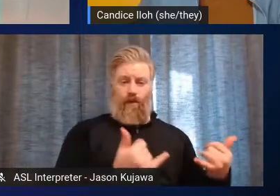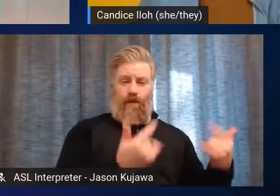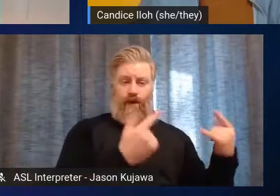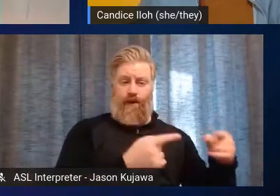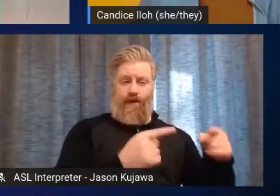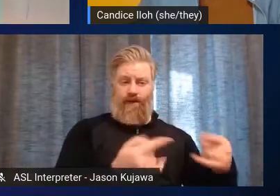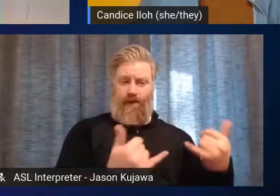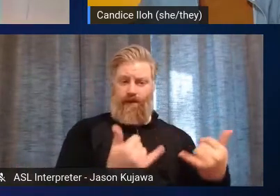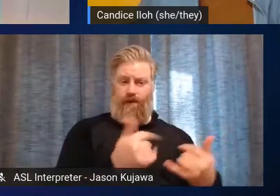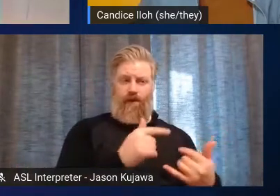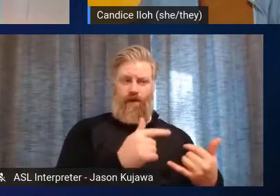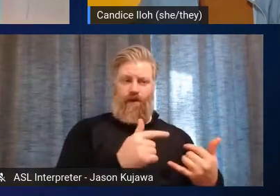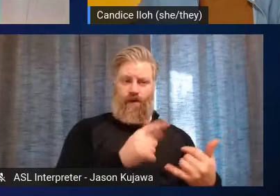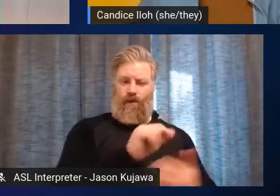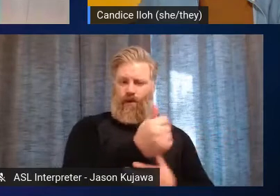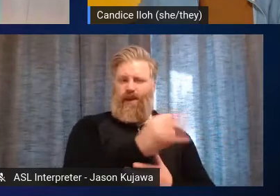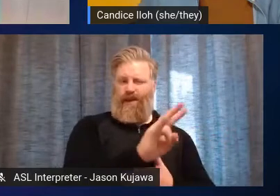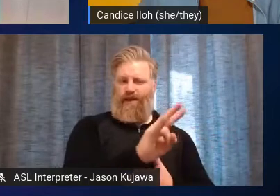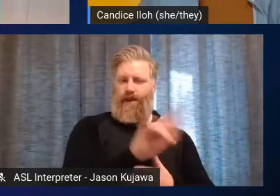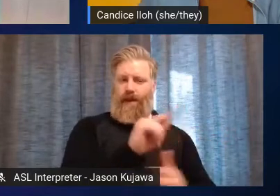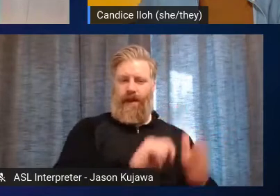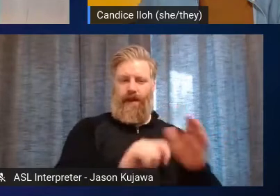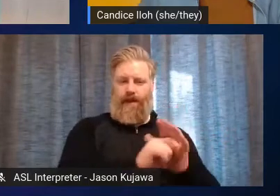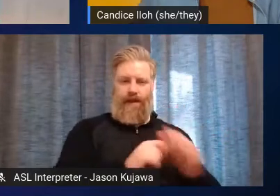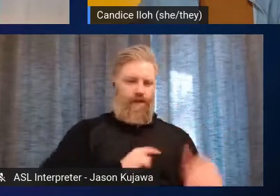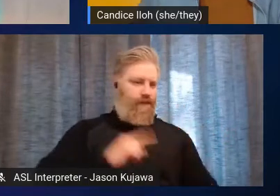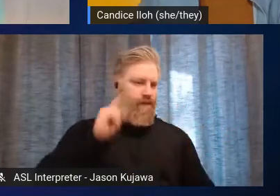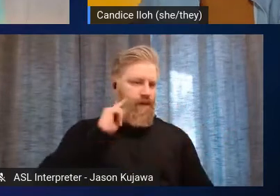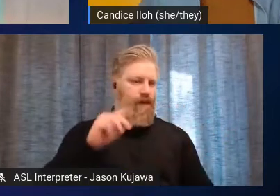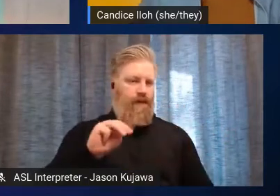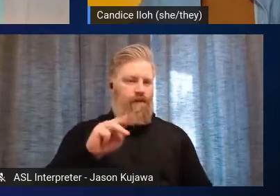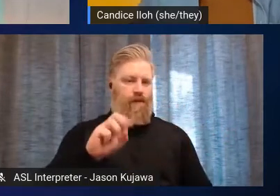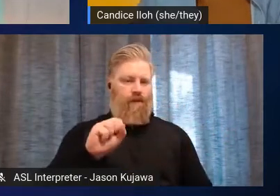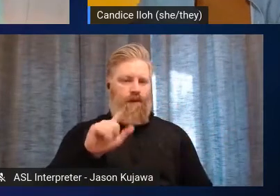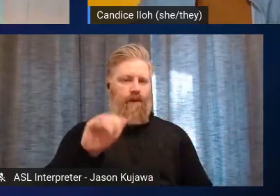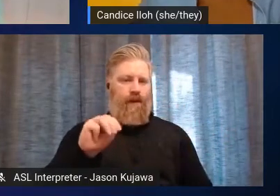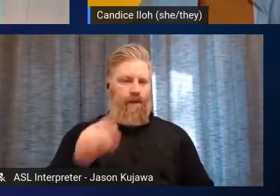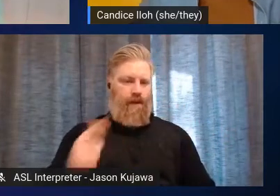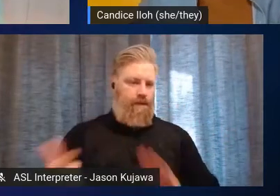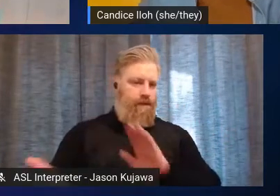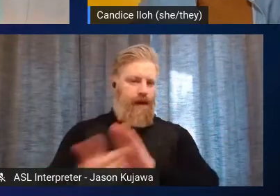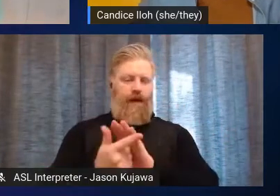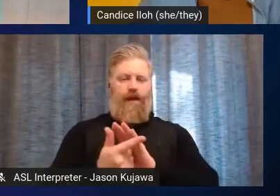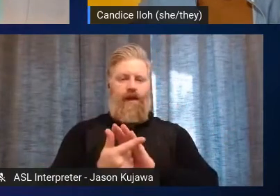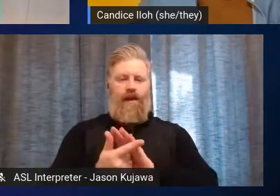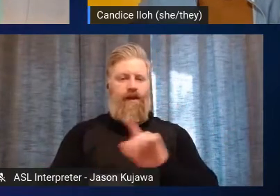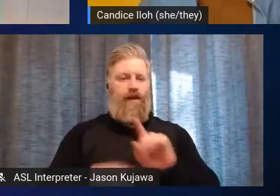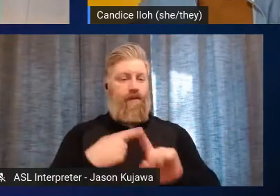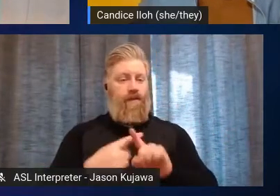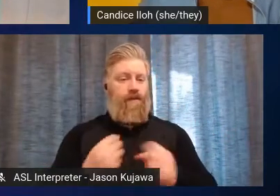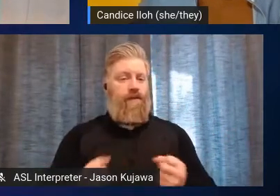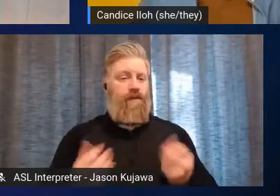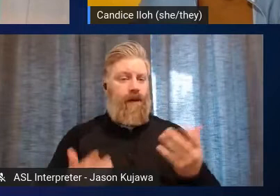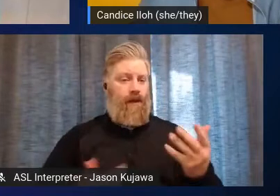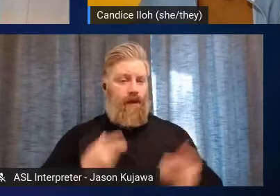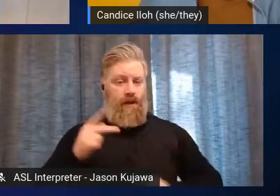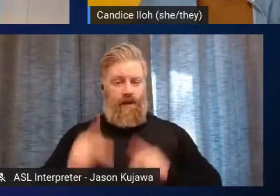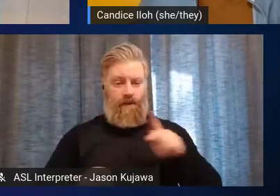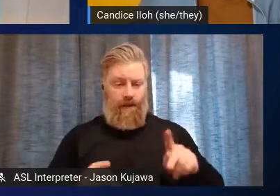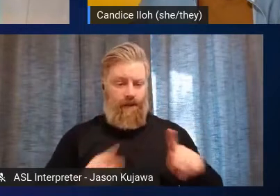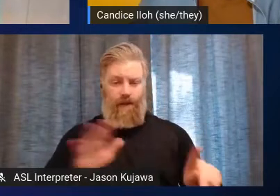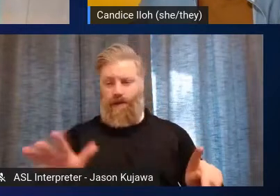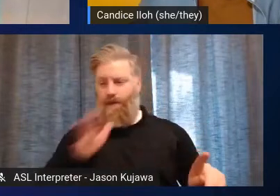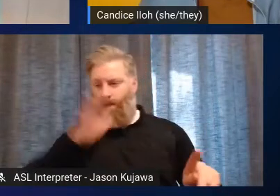2017, when I was hearing about the Muslim ban and so many so many young people being separated from their